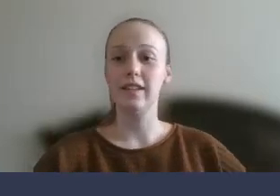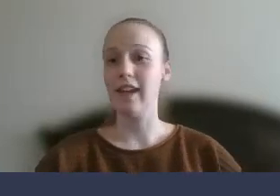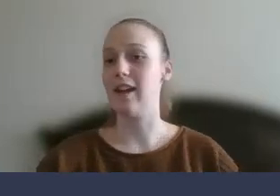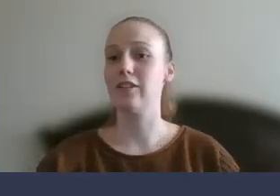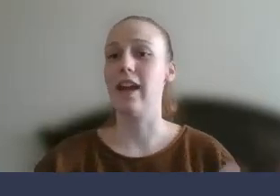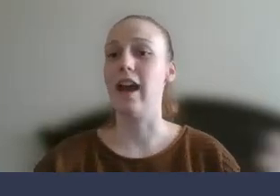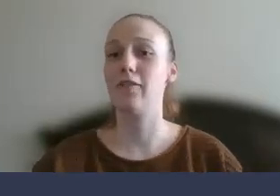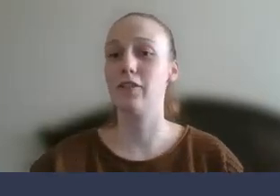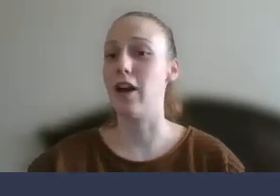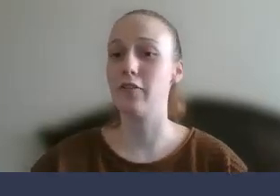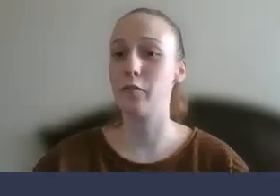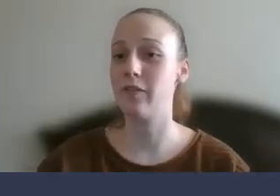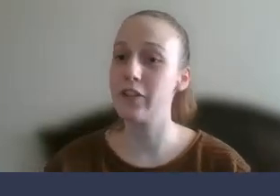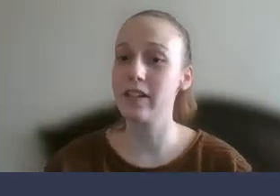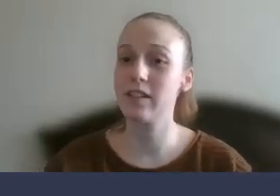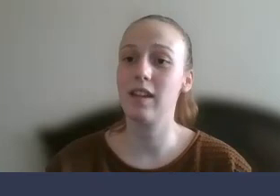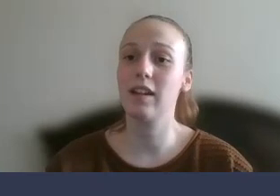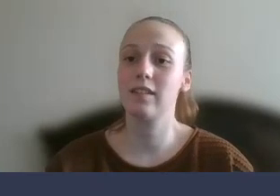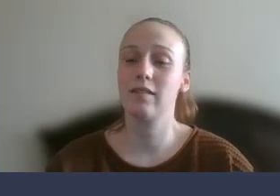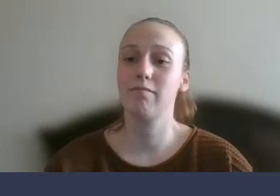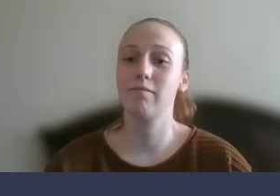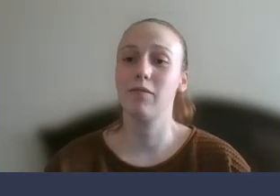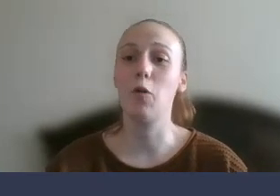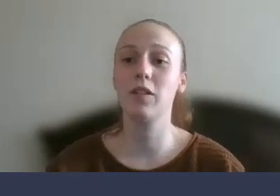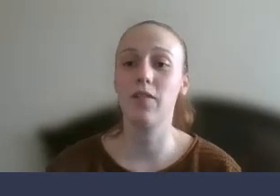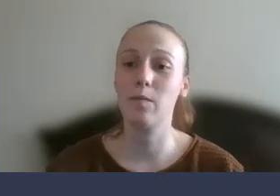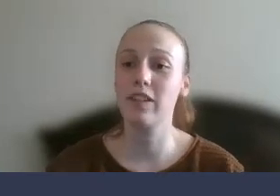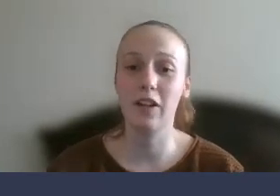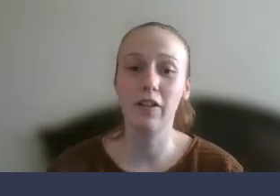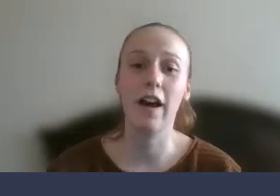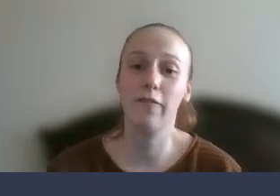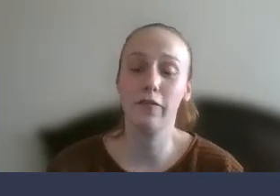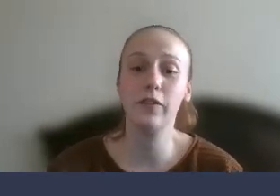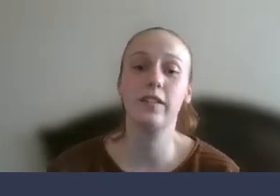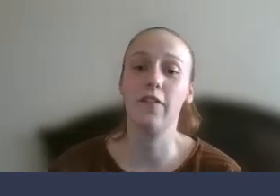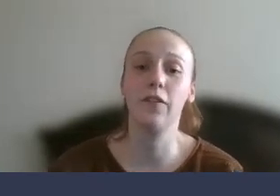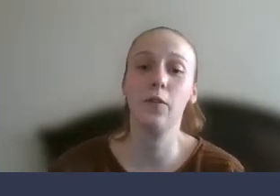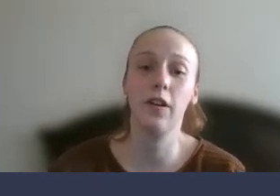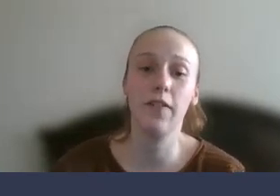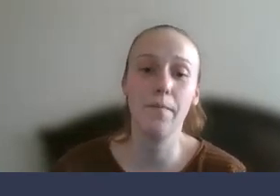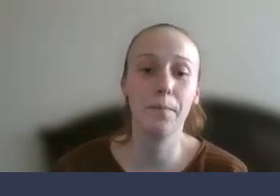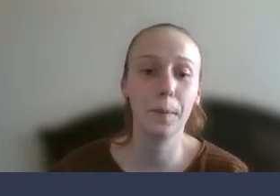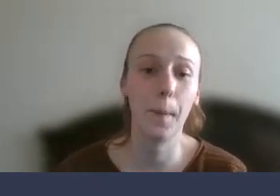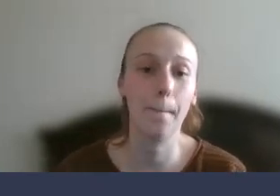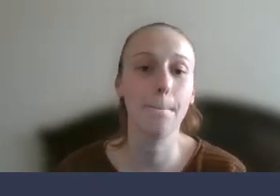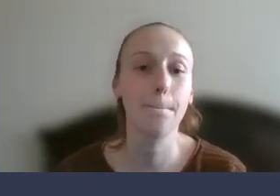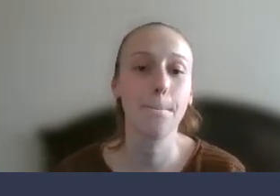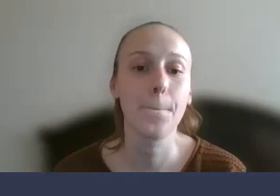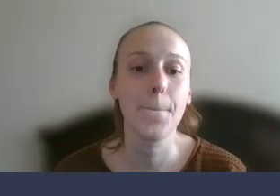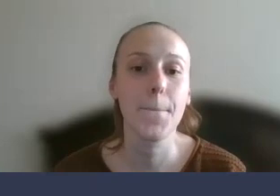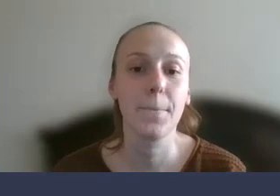These daycares have a lot of provisions that homeless families don't have. Food is definitely one of them.